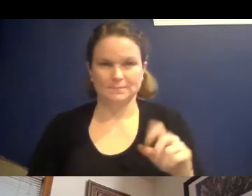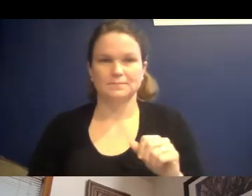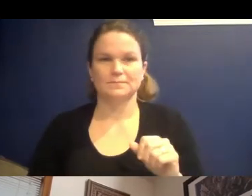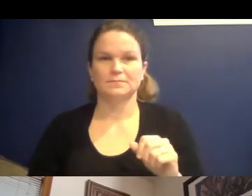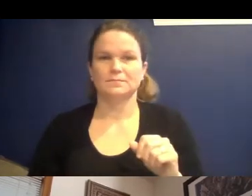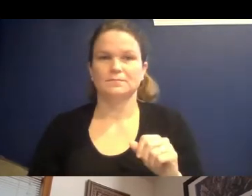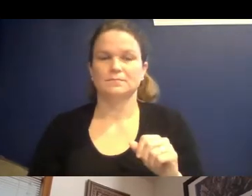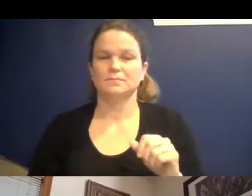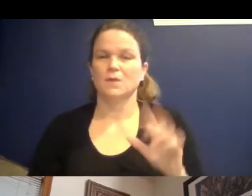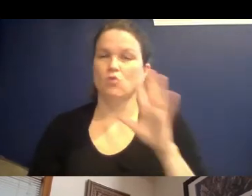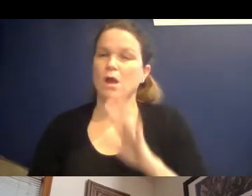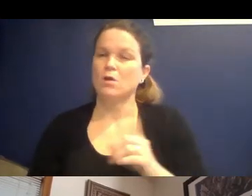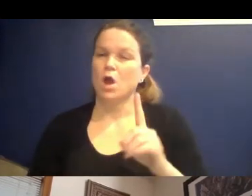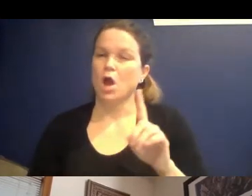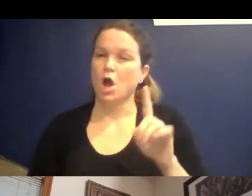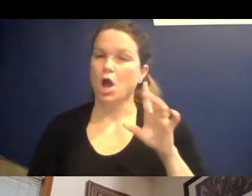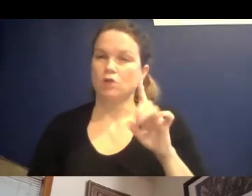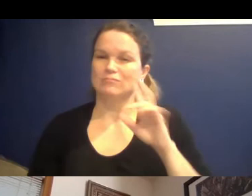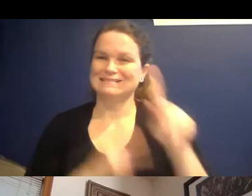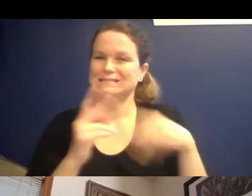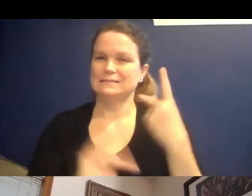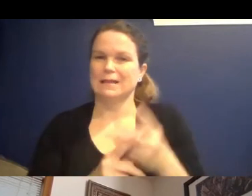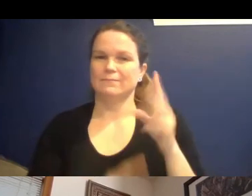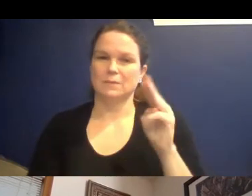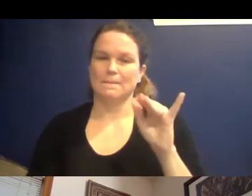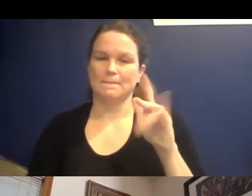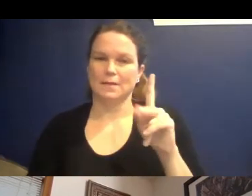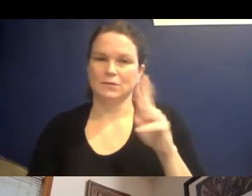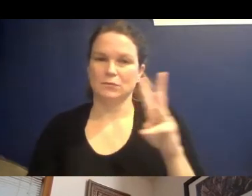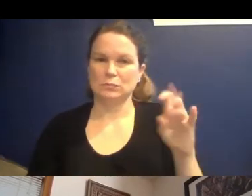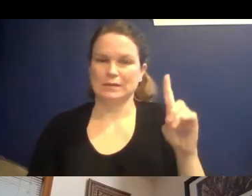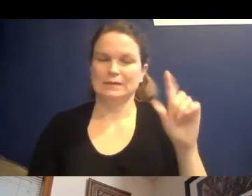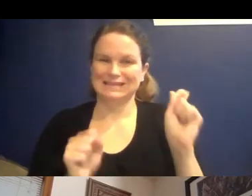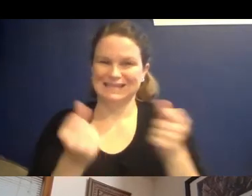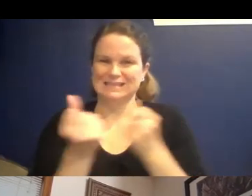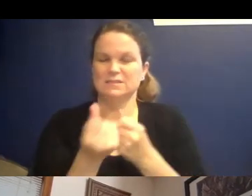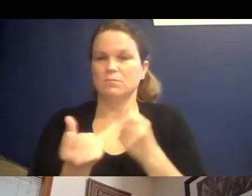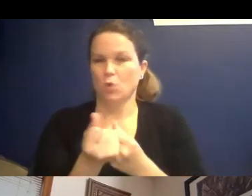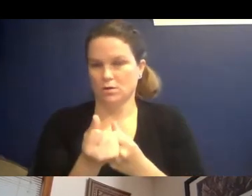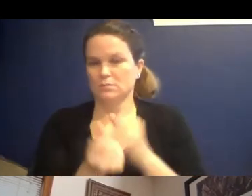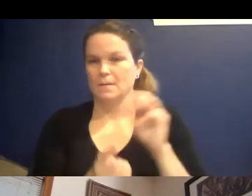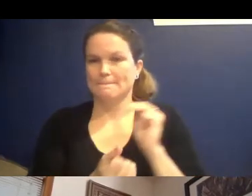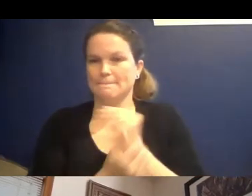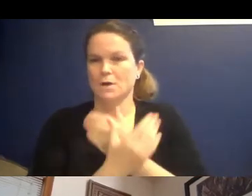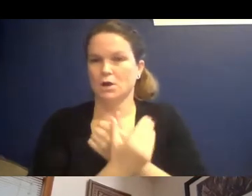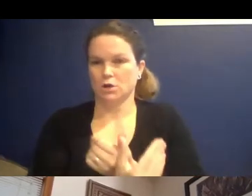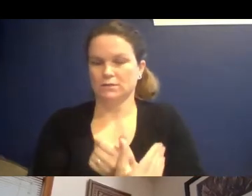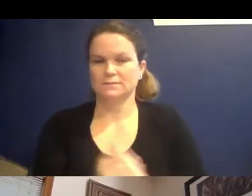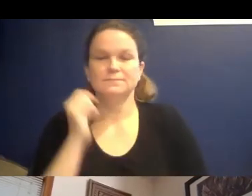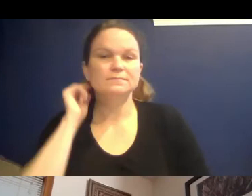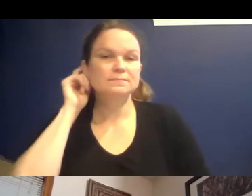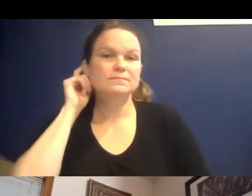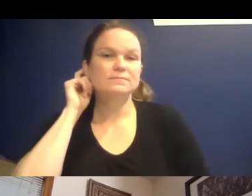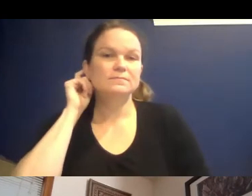about 100 species of milkweed that can support monarchs caterpillars. If we don't